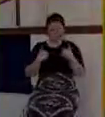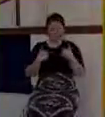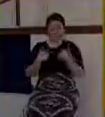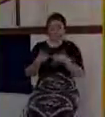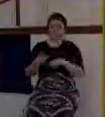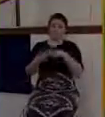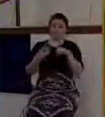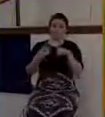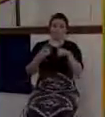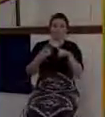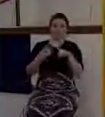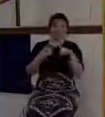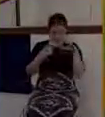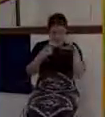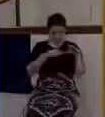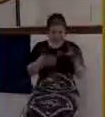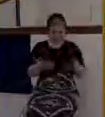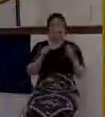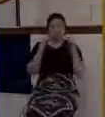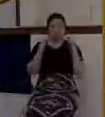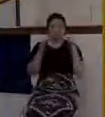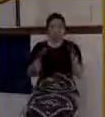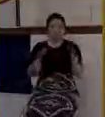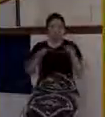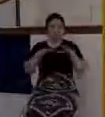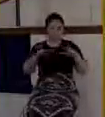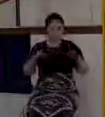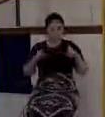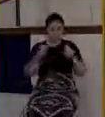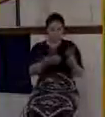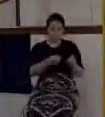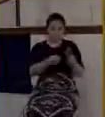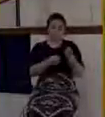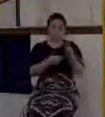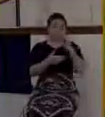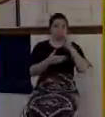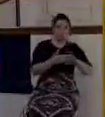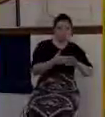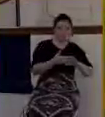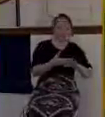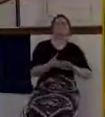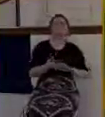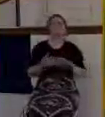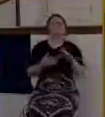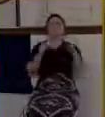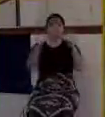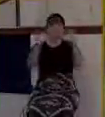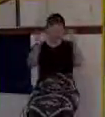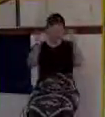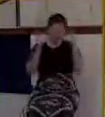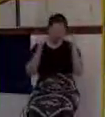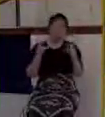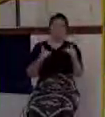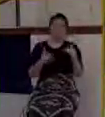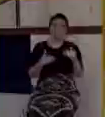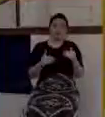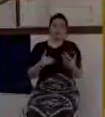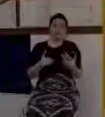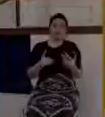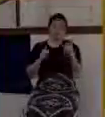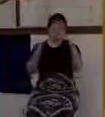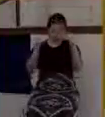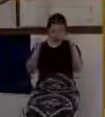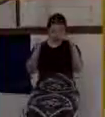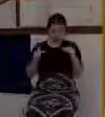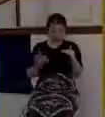he also dies without leaving a child or an heir. And then likewise, the third brother, all the way down the